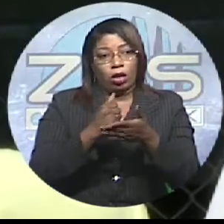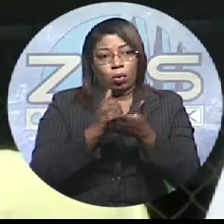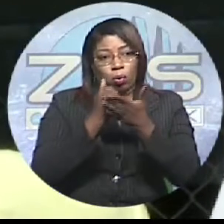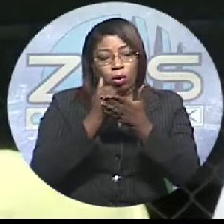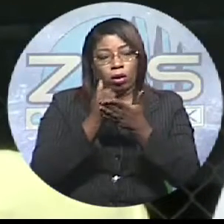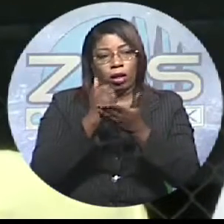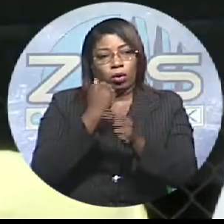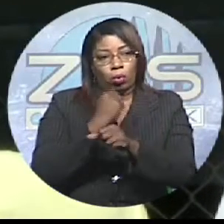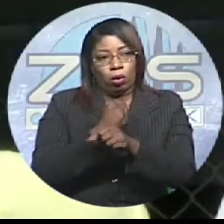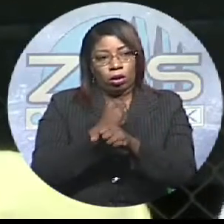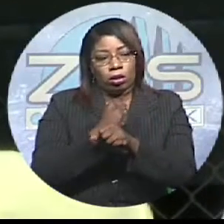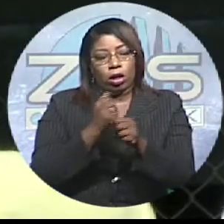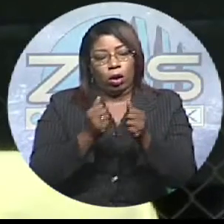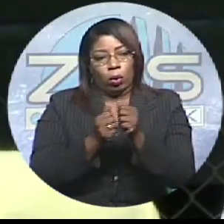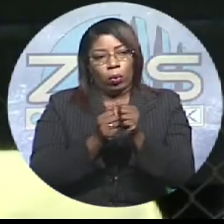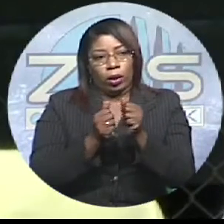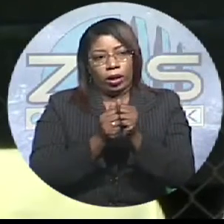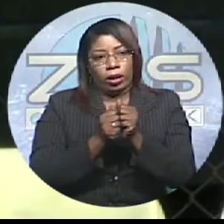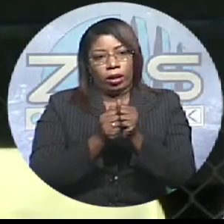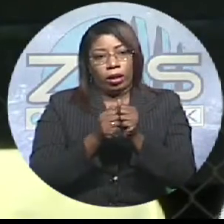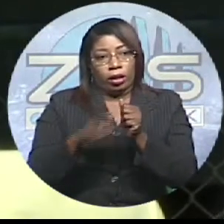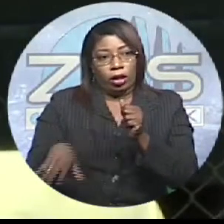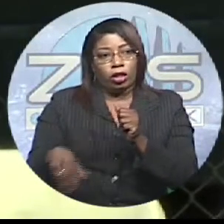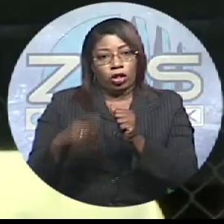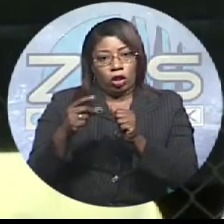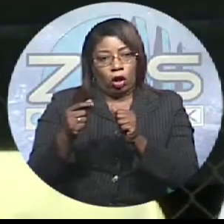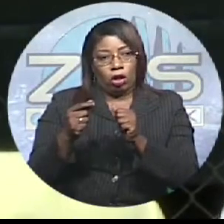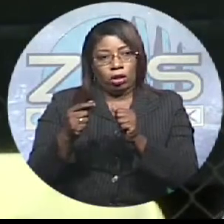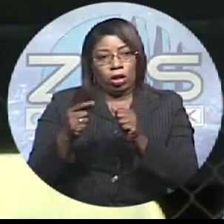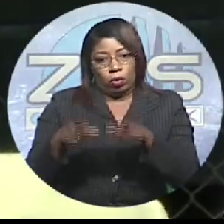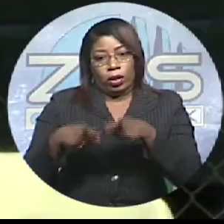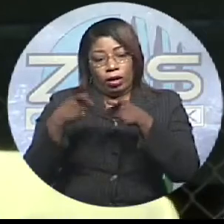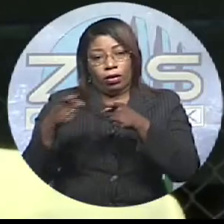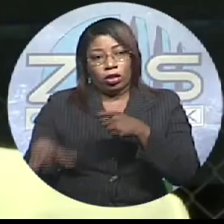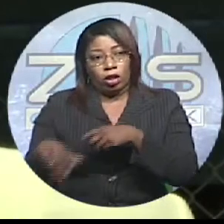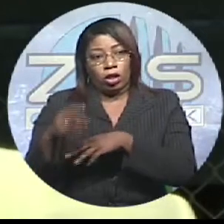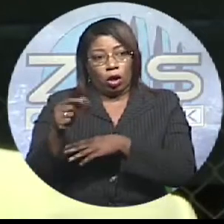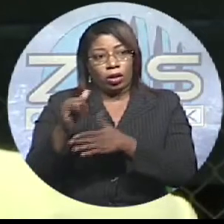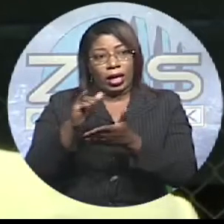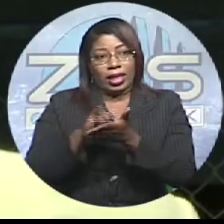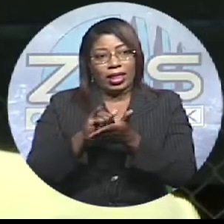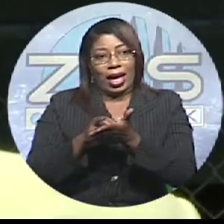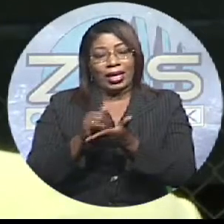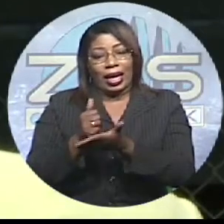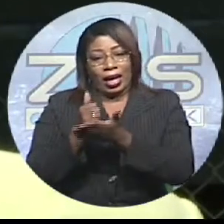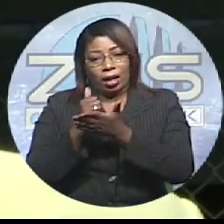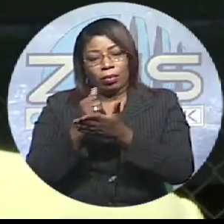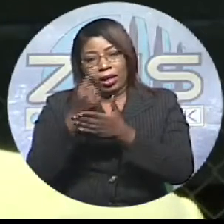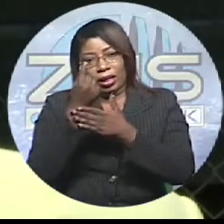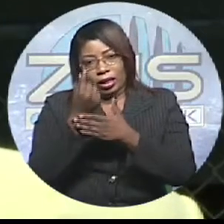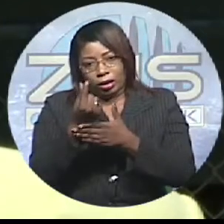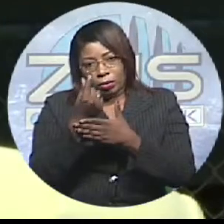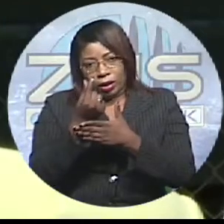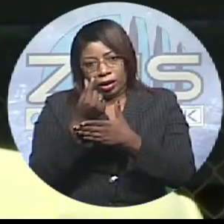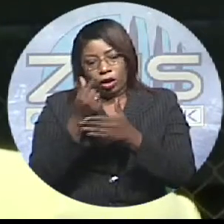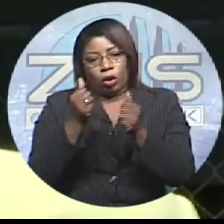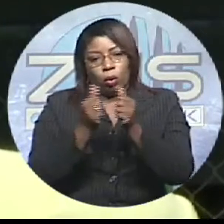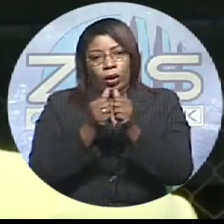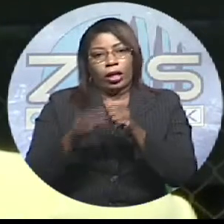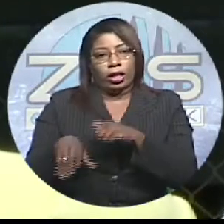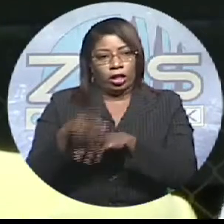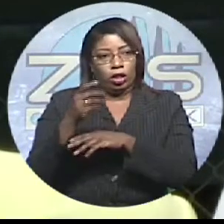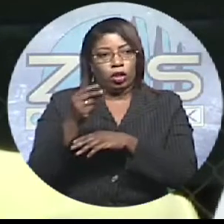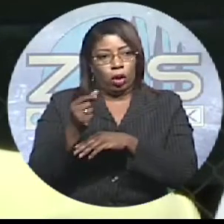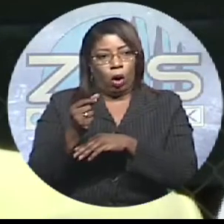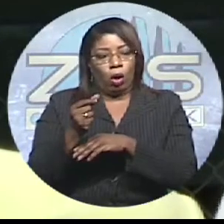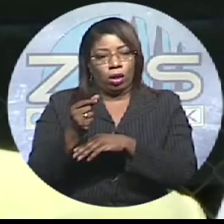we've boiled up seriously for our dogs here, and it has assisted. We're not saying that it's a cure. It has